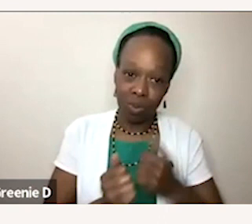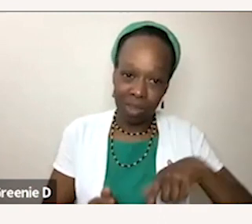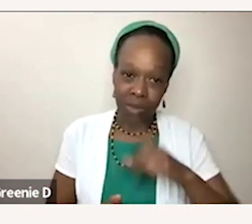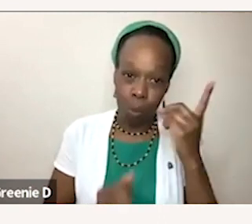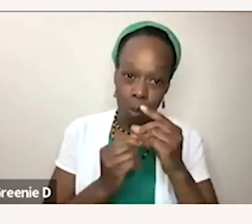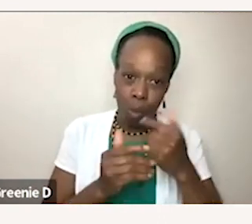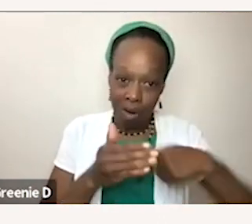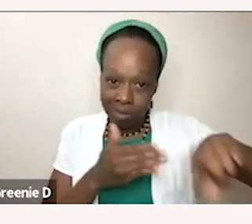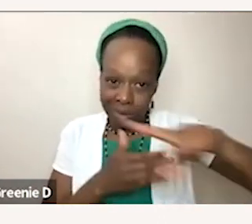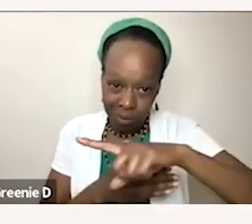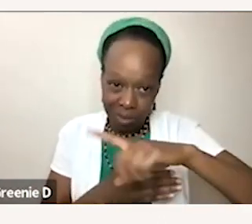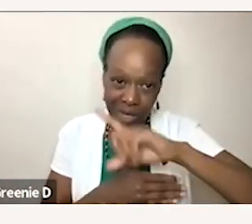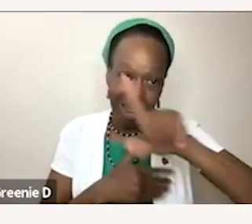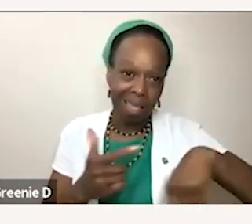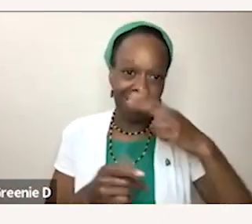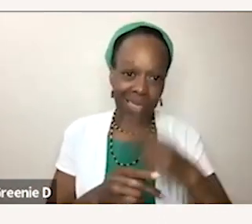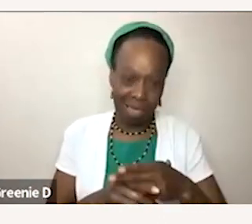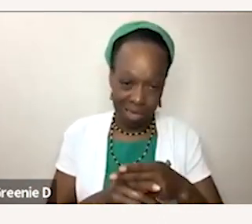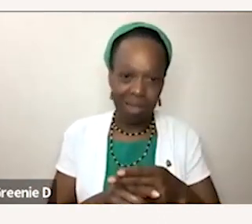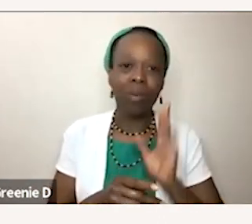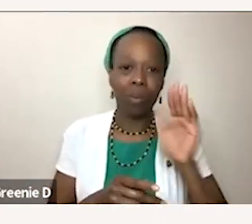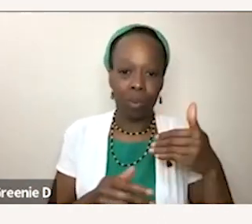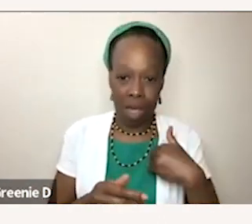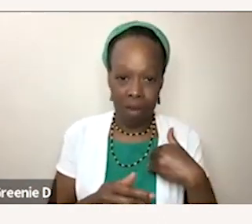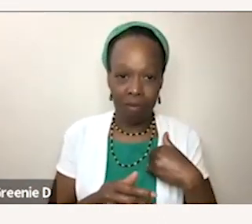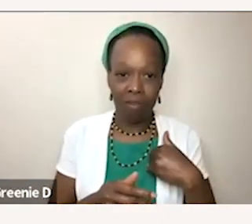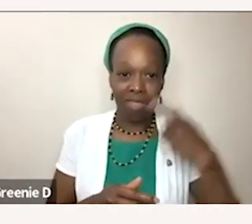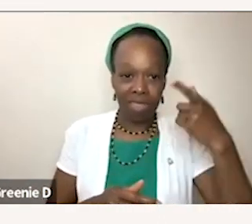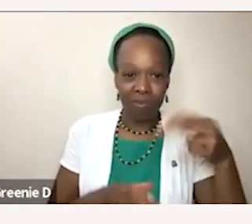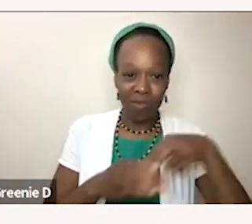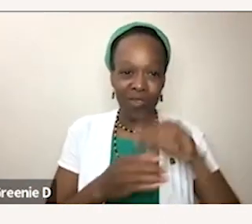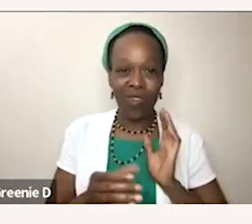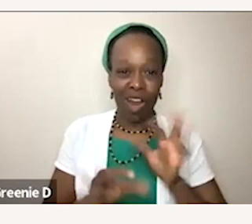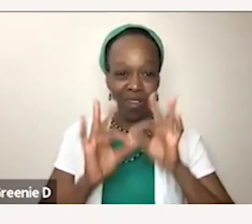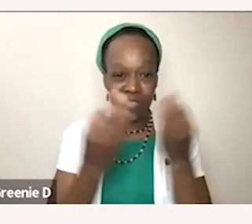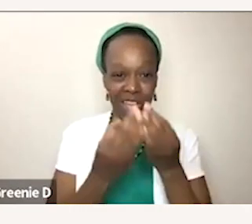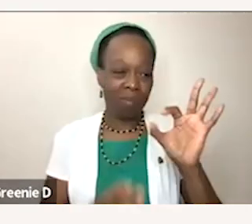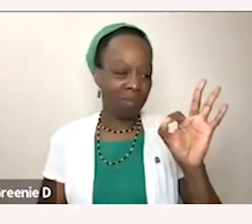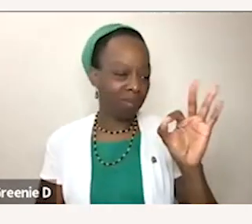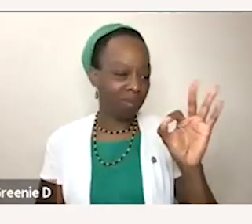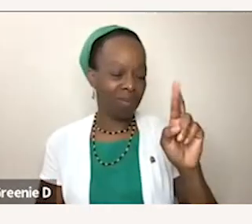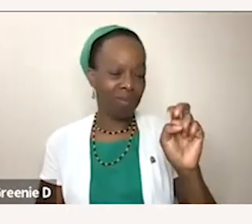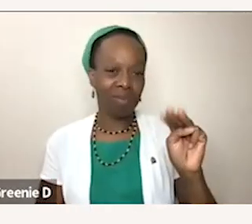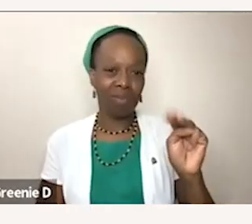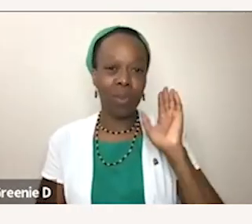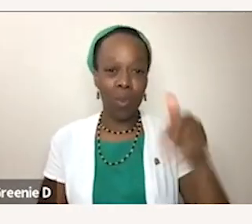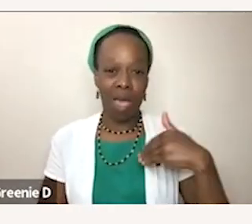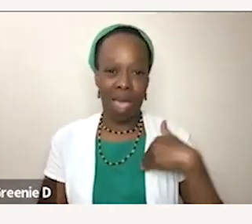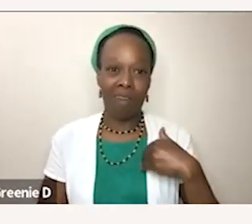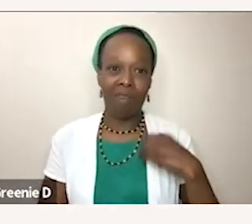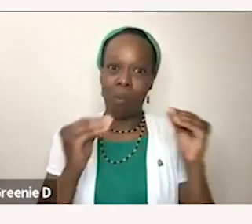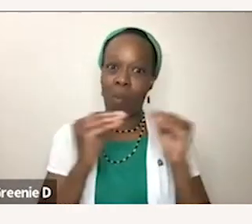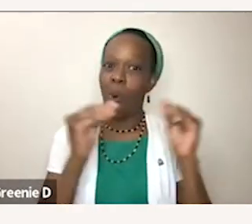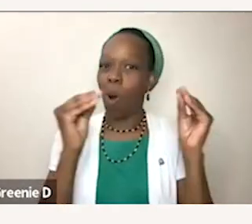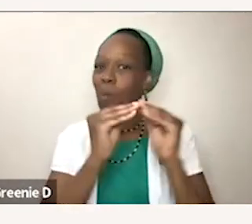week, and then we're going to have them join us for our family forum. So there is going to be more